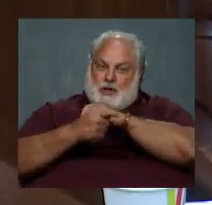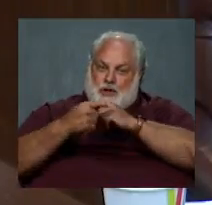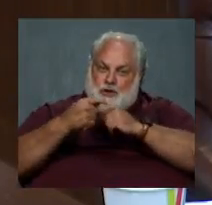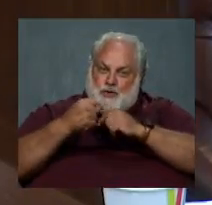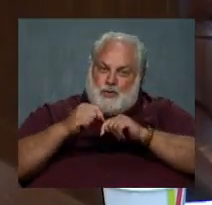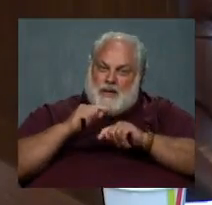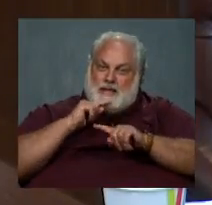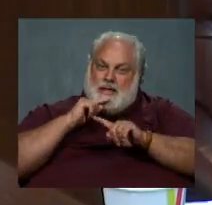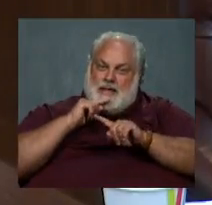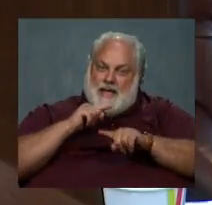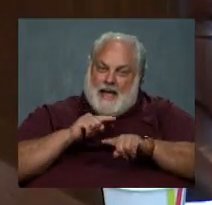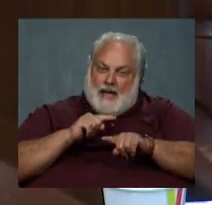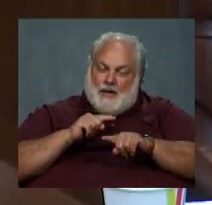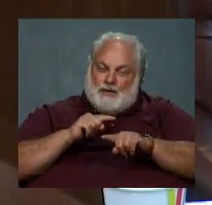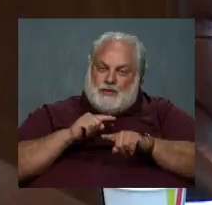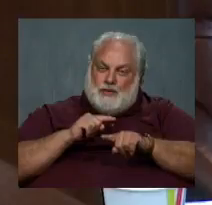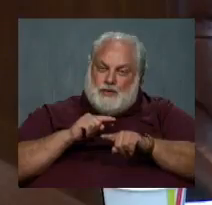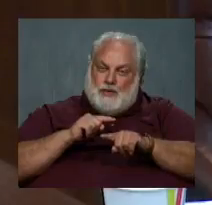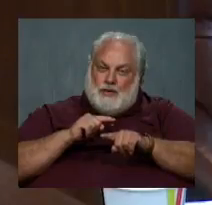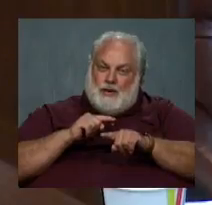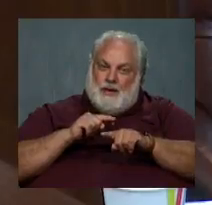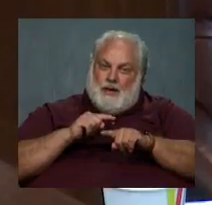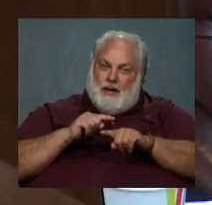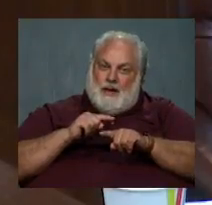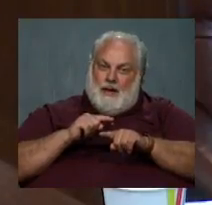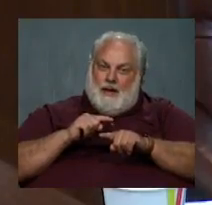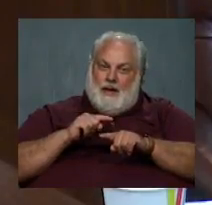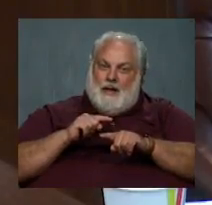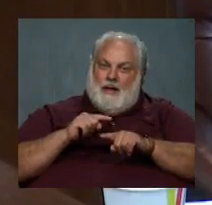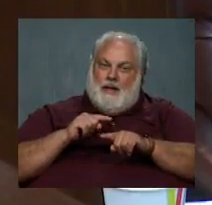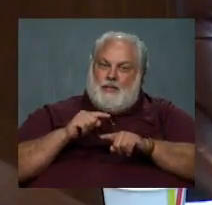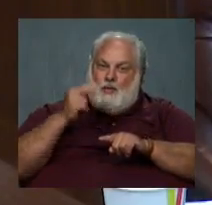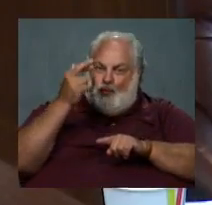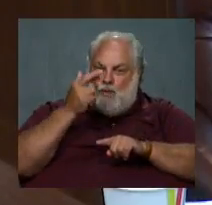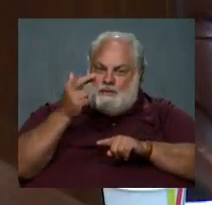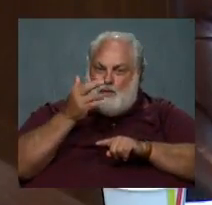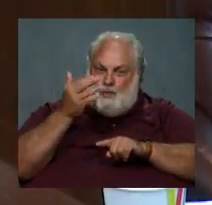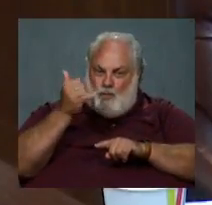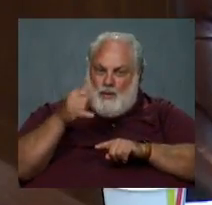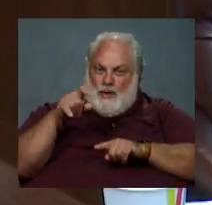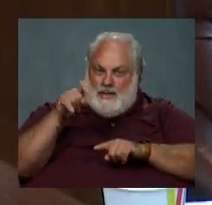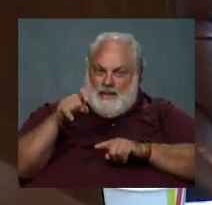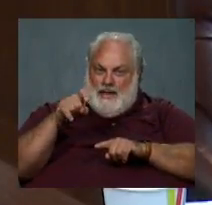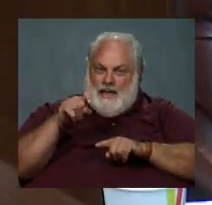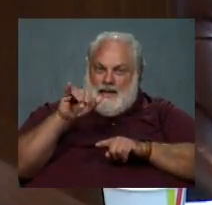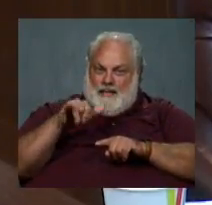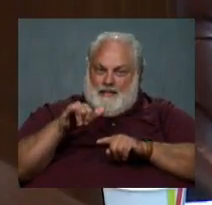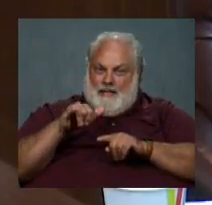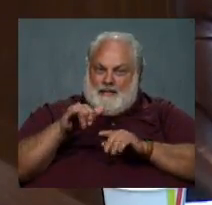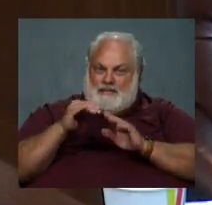answer my more cerebral and younger board member on why we need this ordinance.